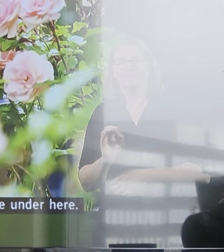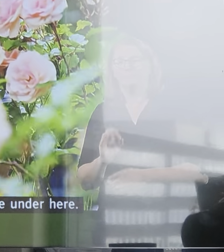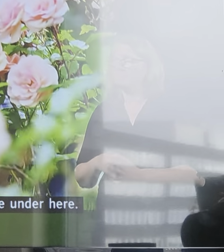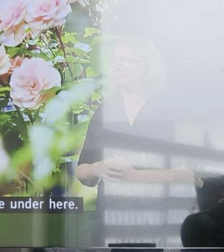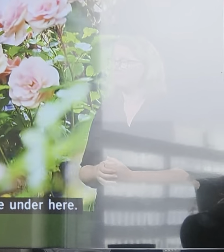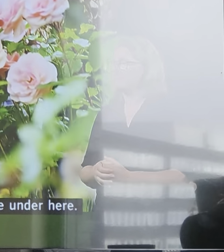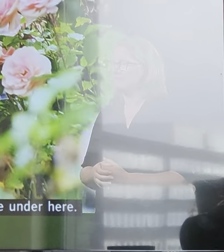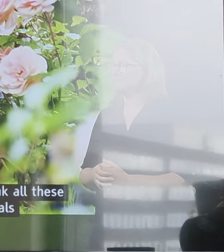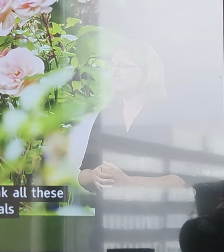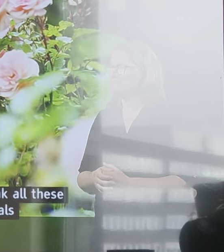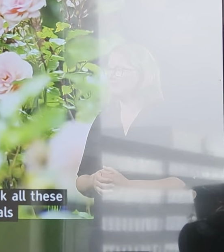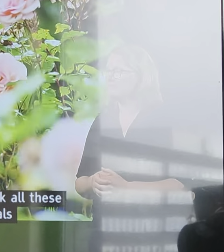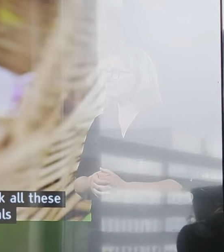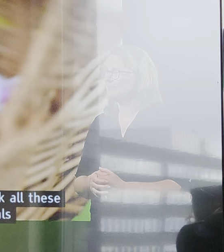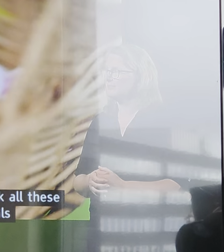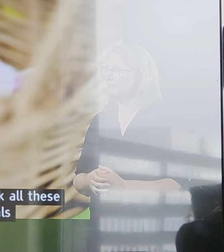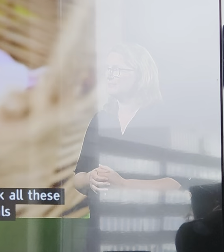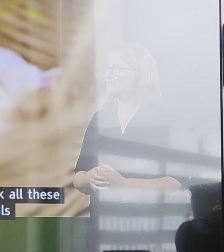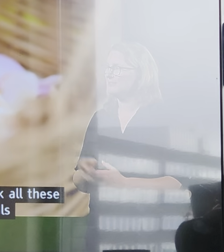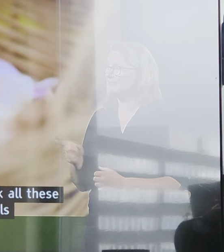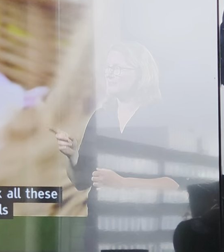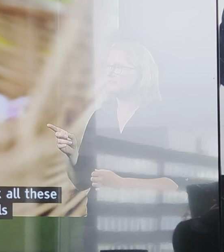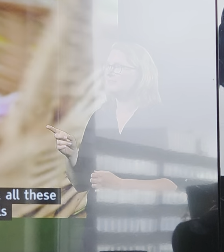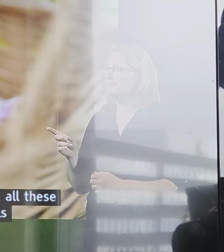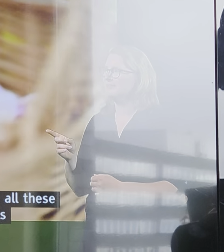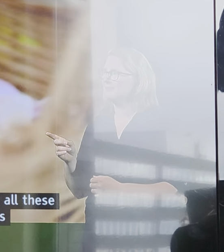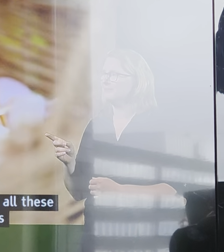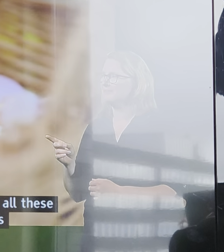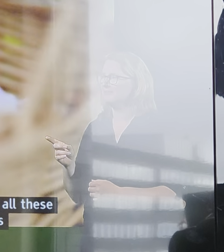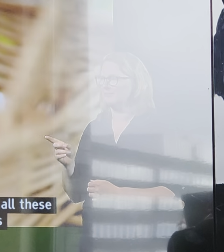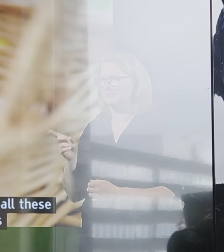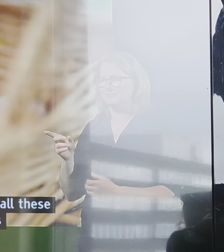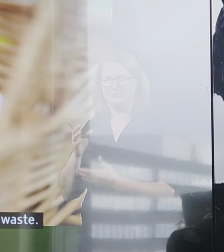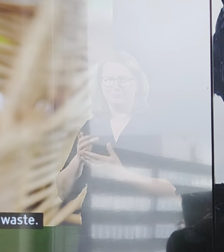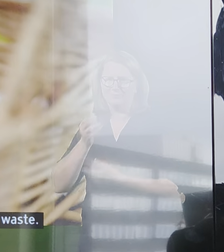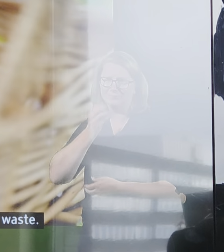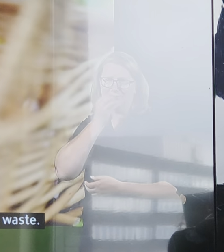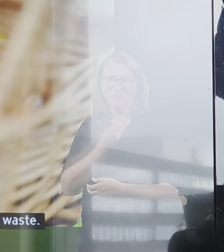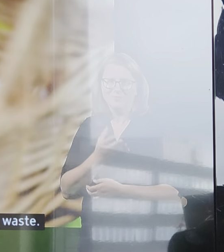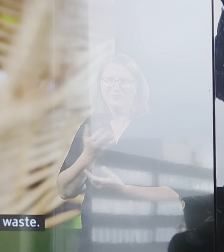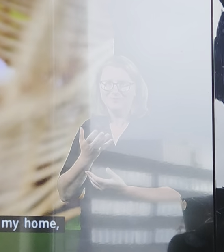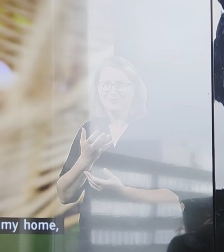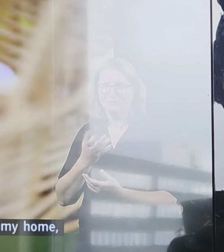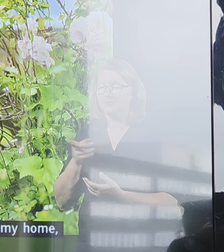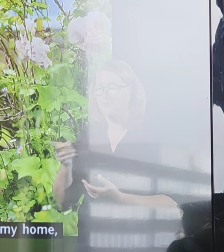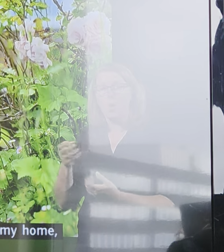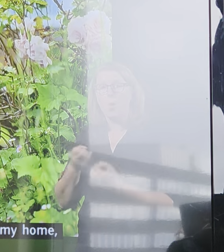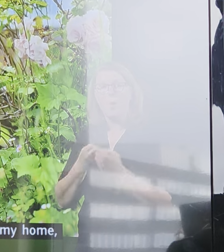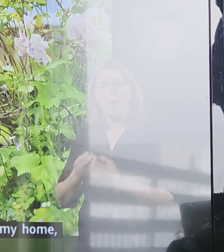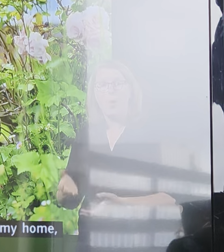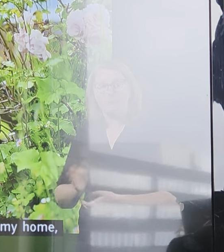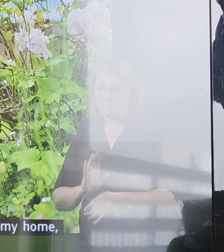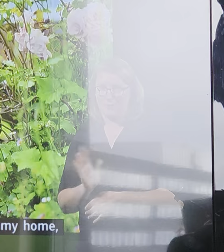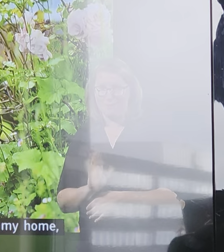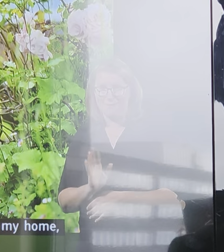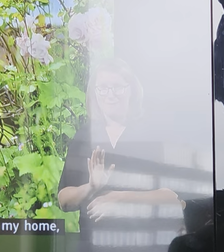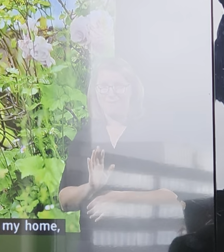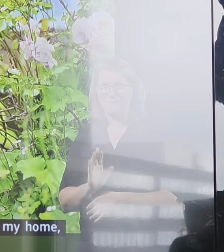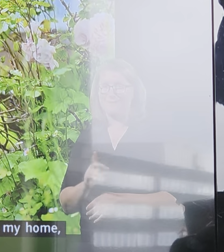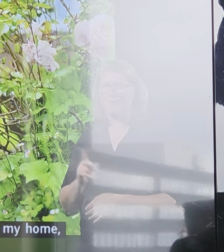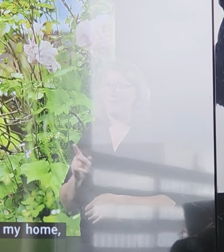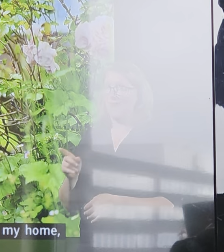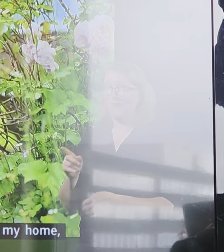see some more under here. And it's lovely to think all these beautiful petals aren't going to go to waste. They're going to go